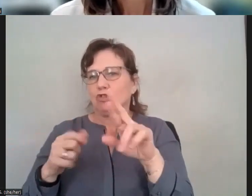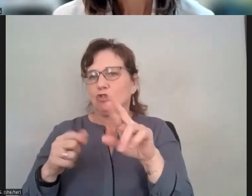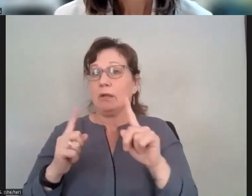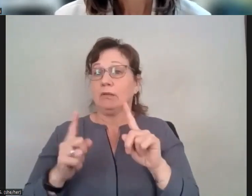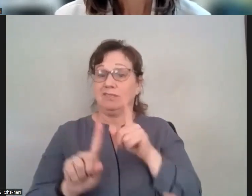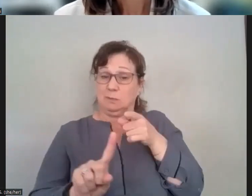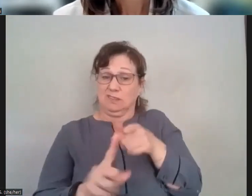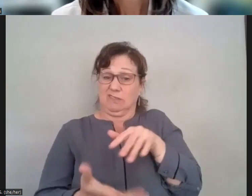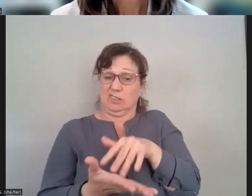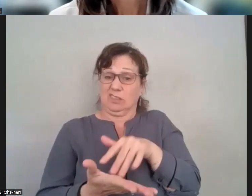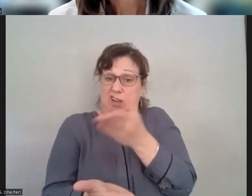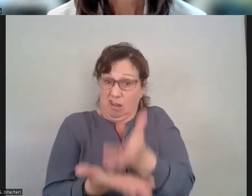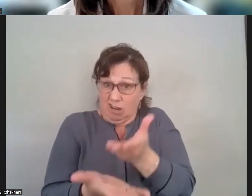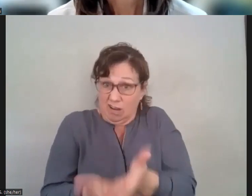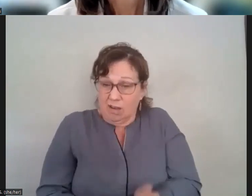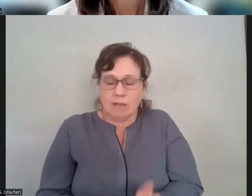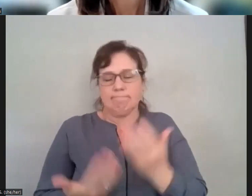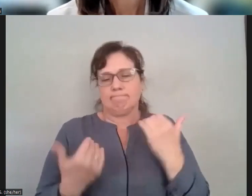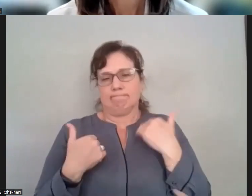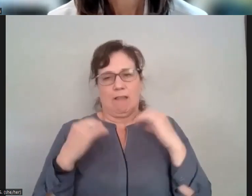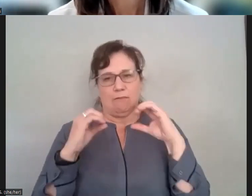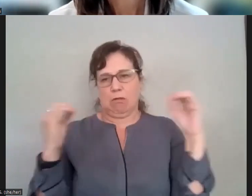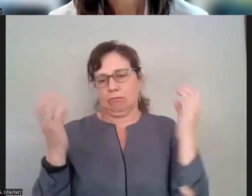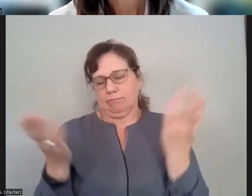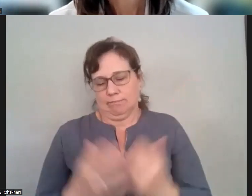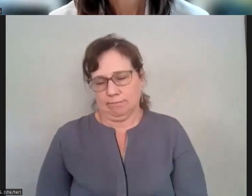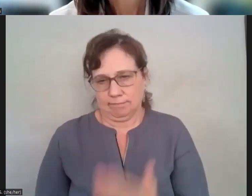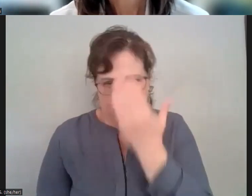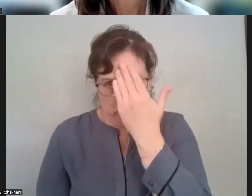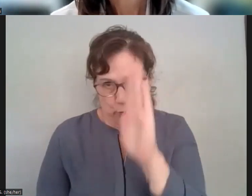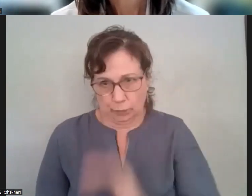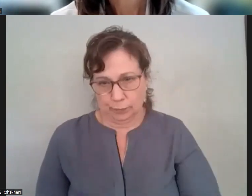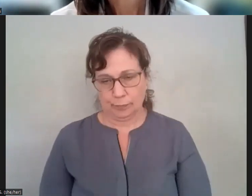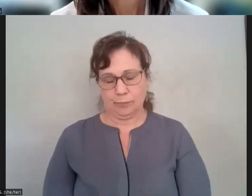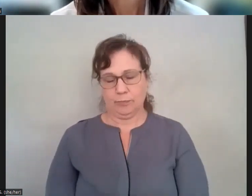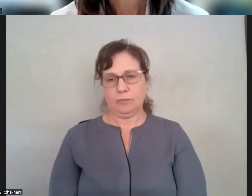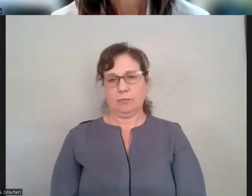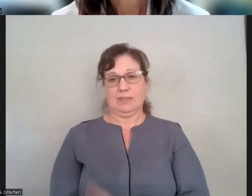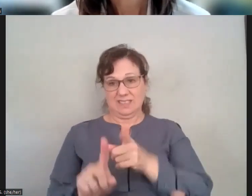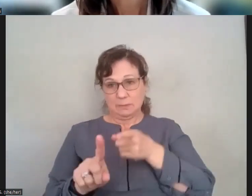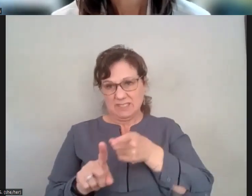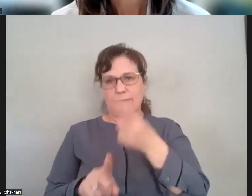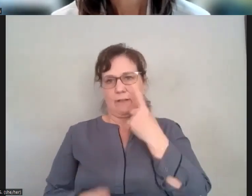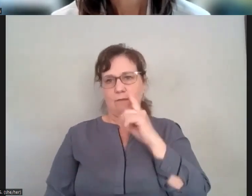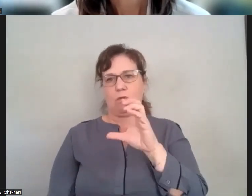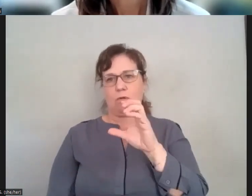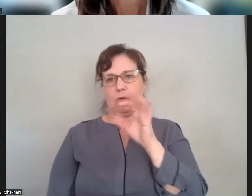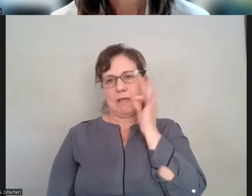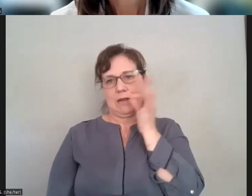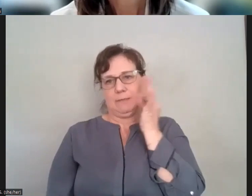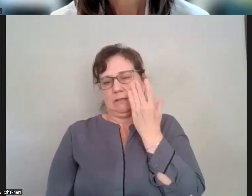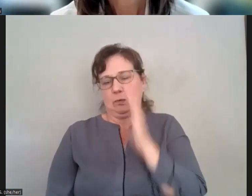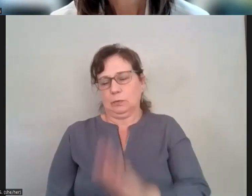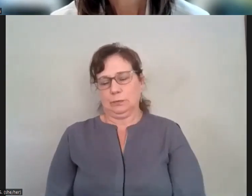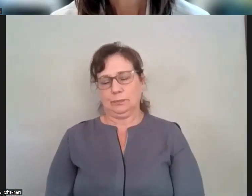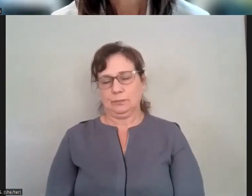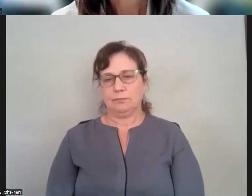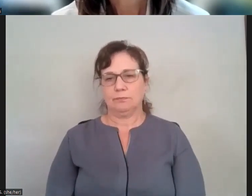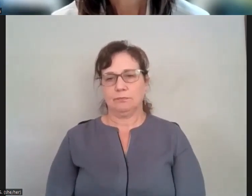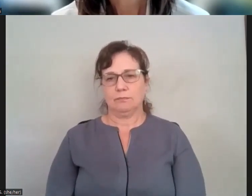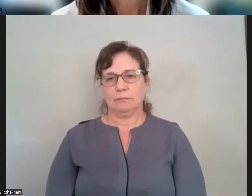that have actually looked at cannabis use and anal cancer risk. That's something I have to look into.